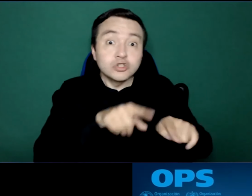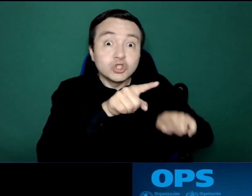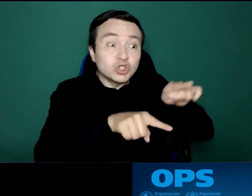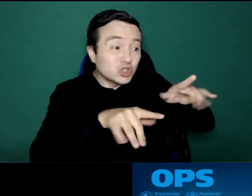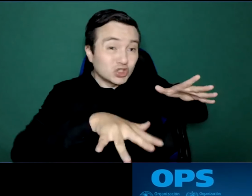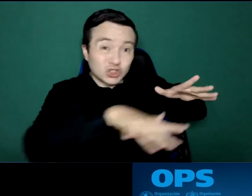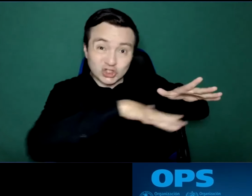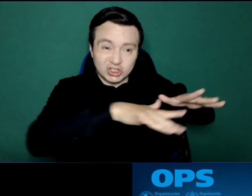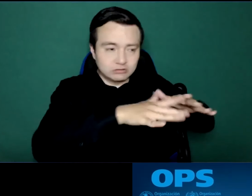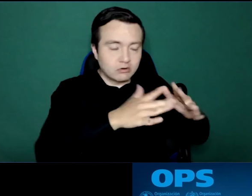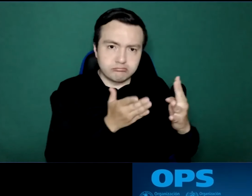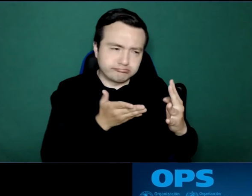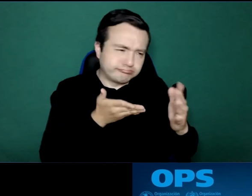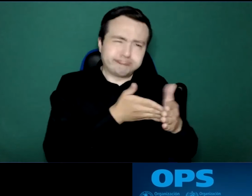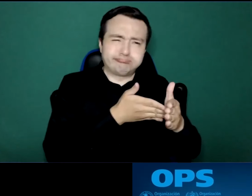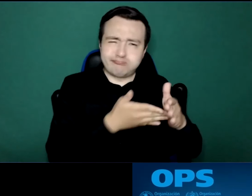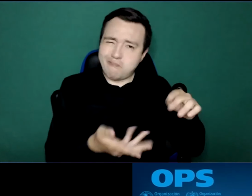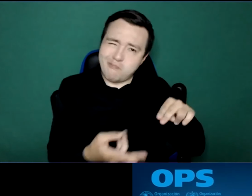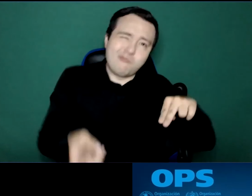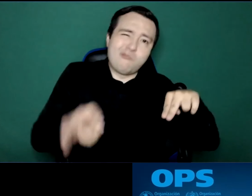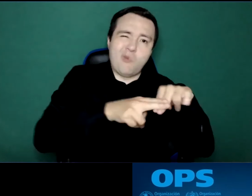That's why in 2019,